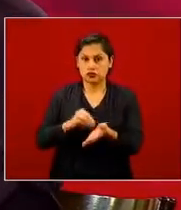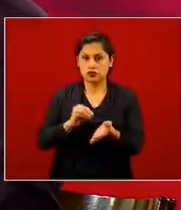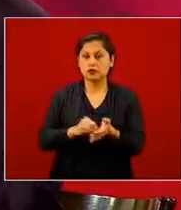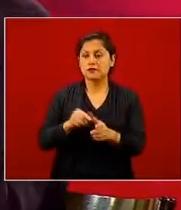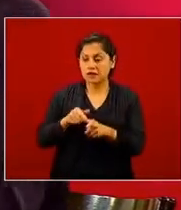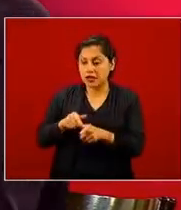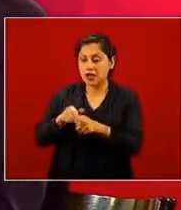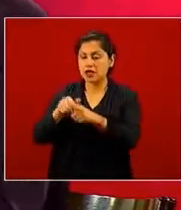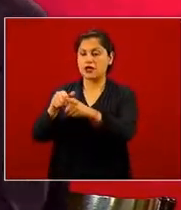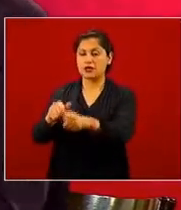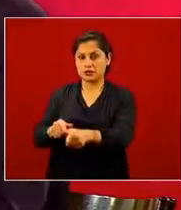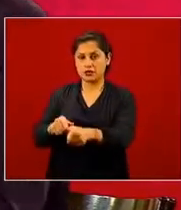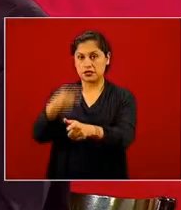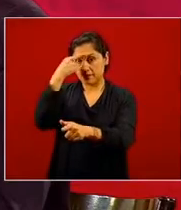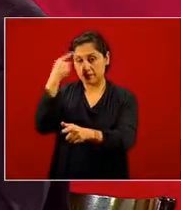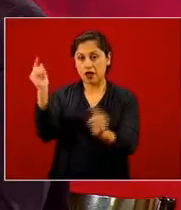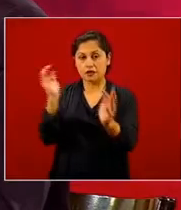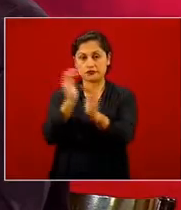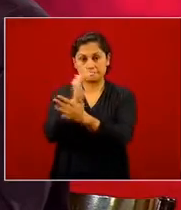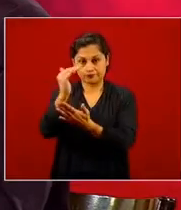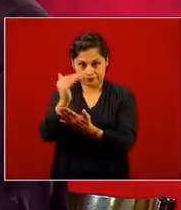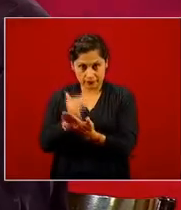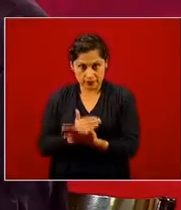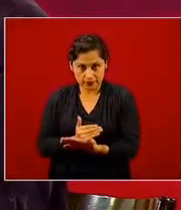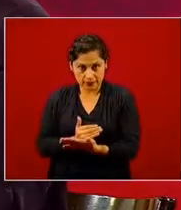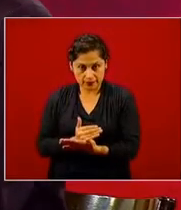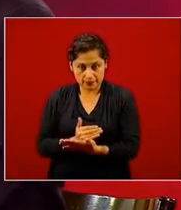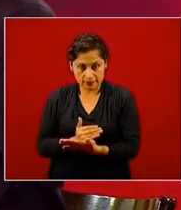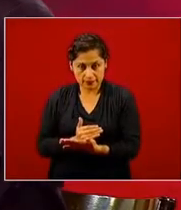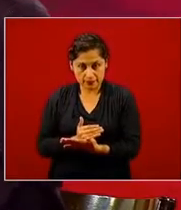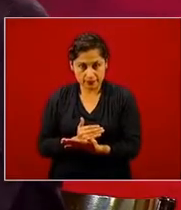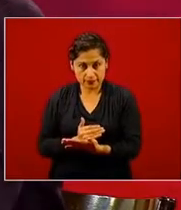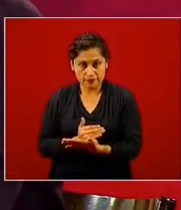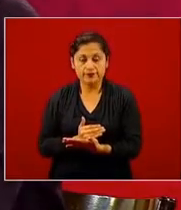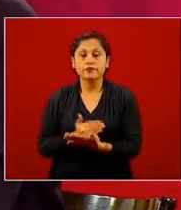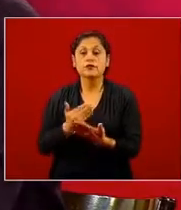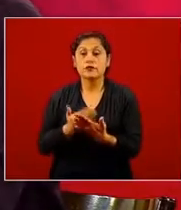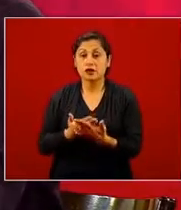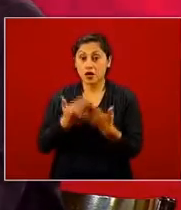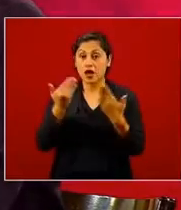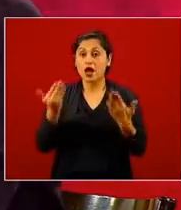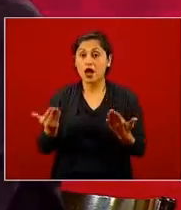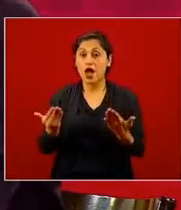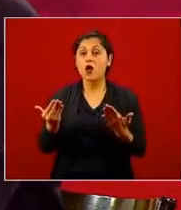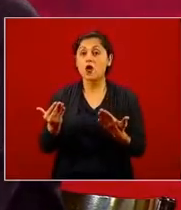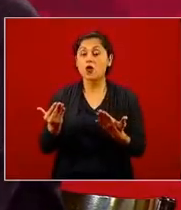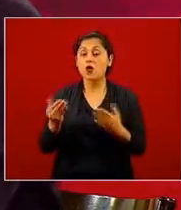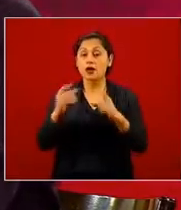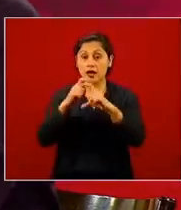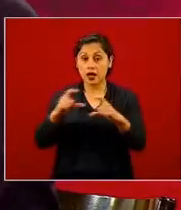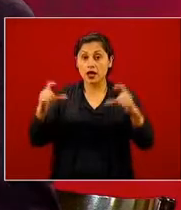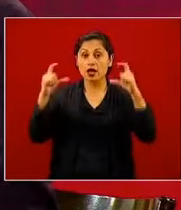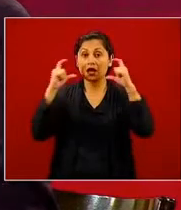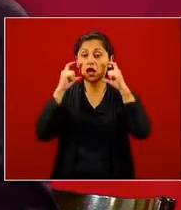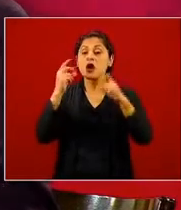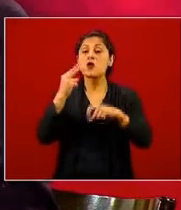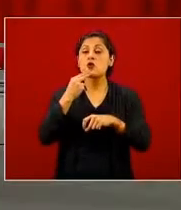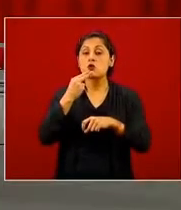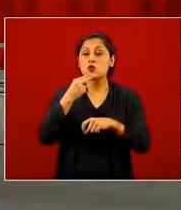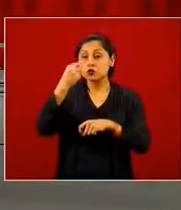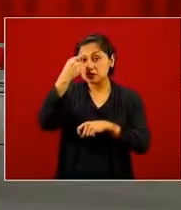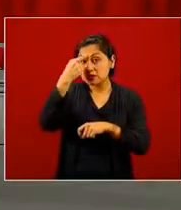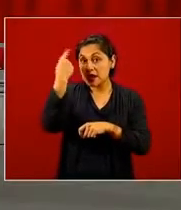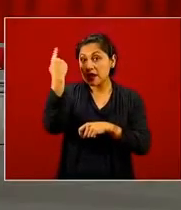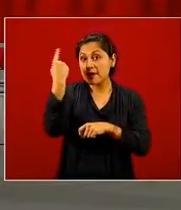though we will continue we will continue to have some restrictions in different states, this will